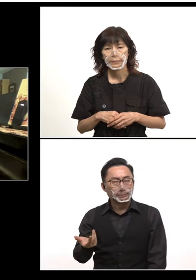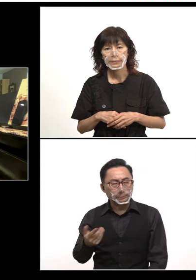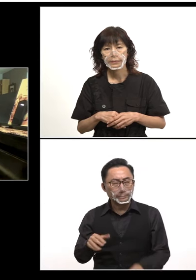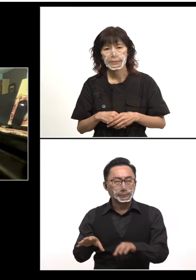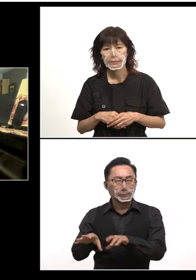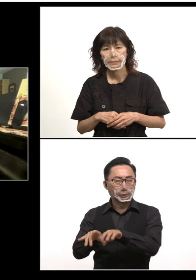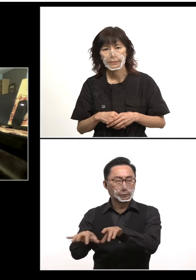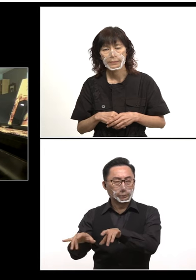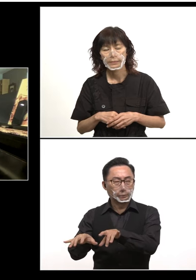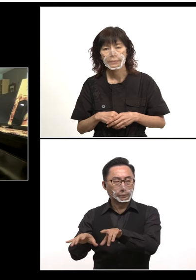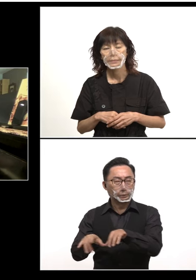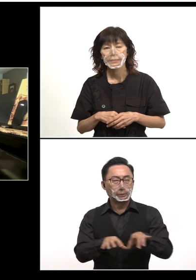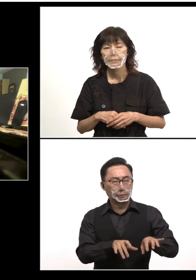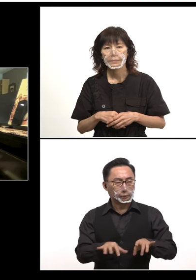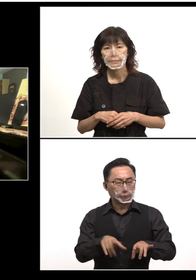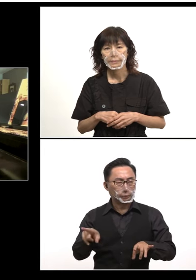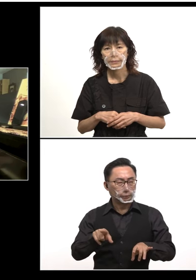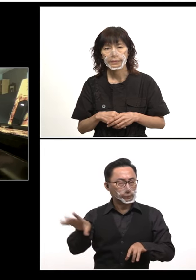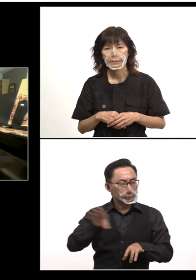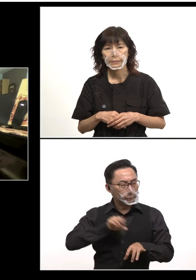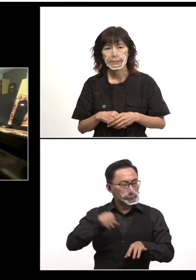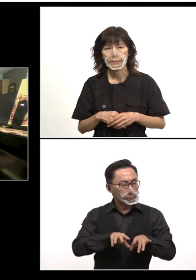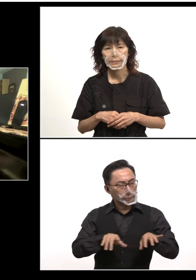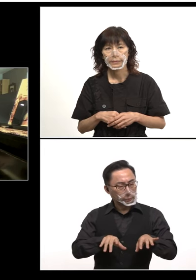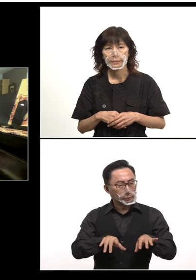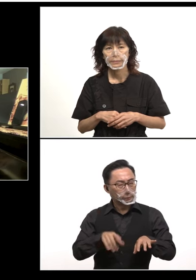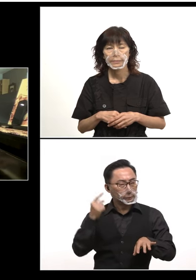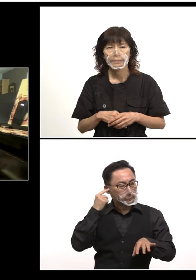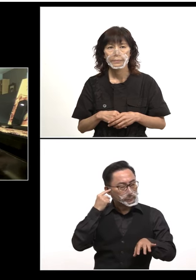while we were going, sometimes when we would go,